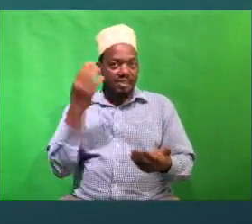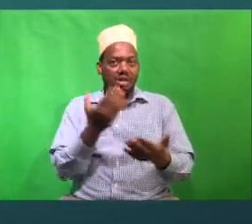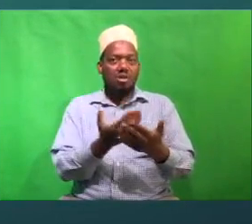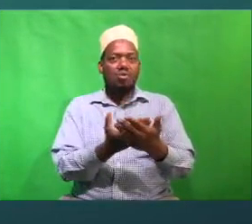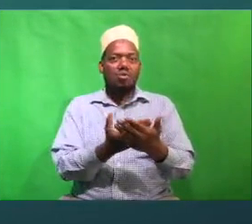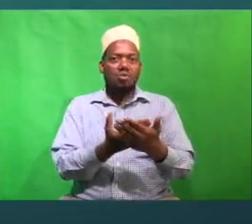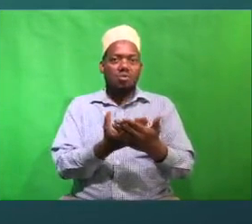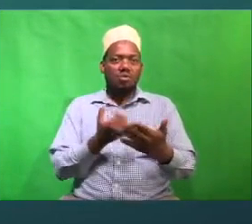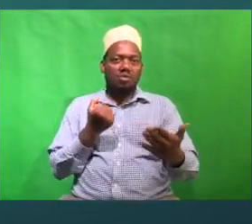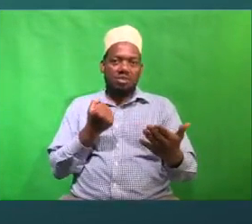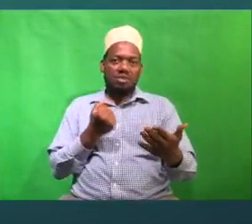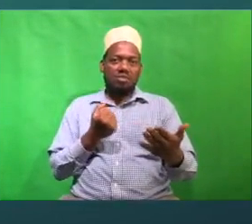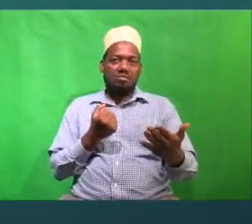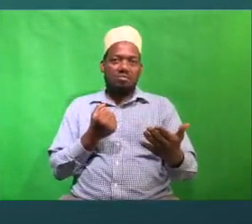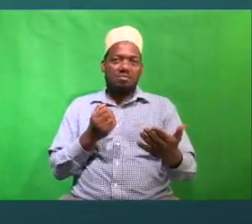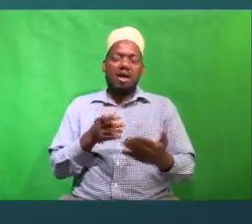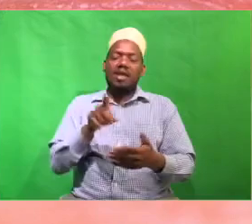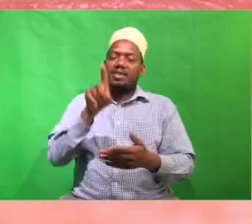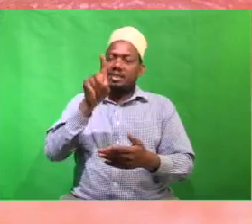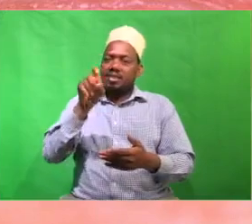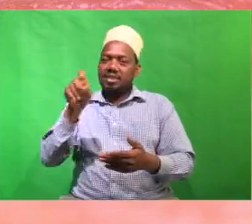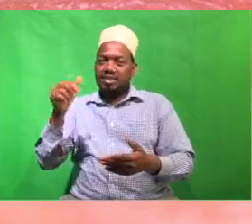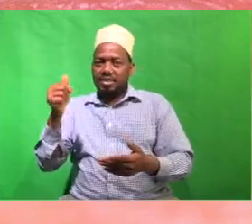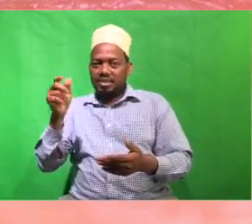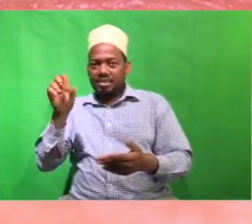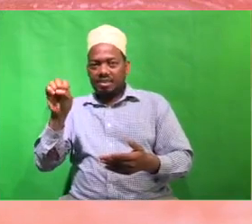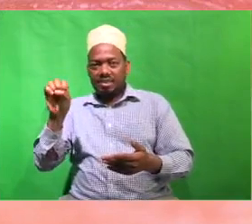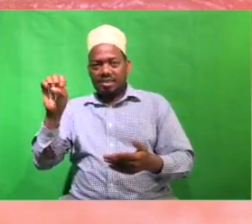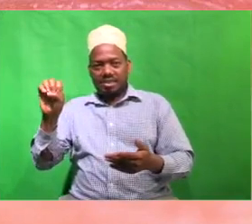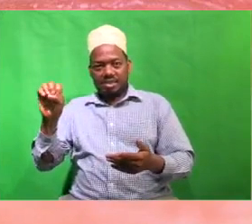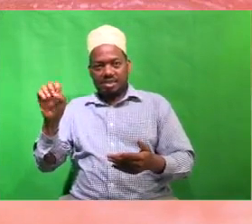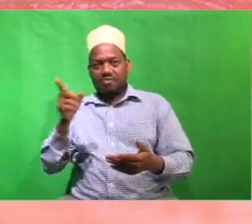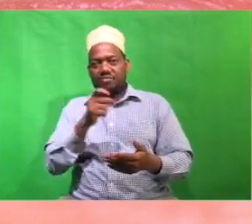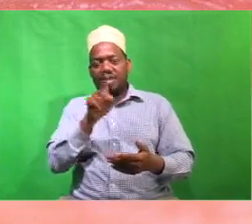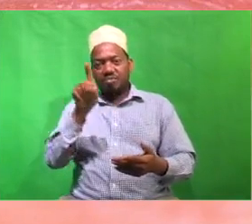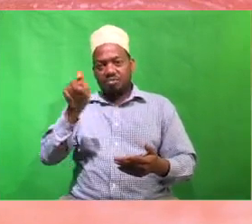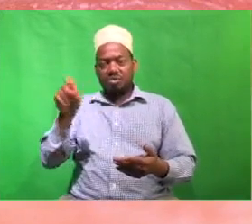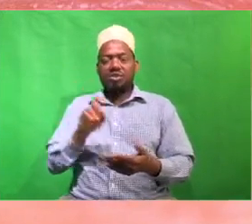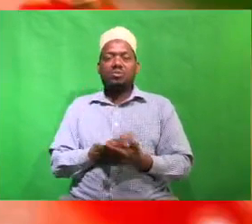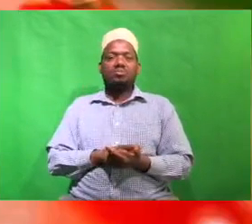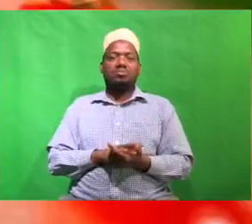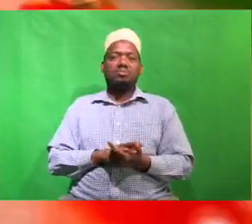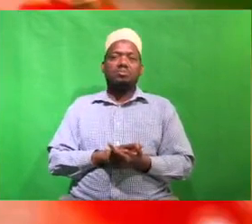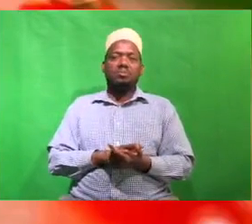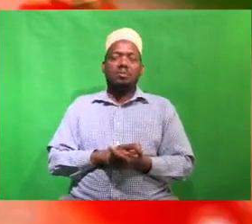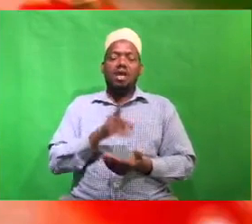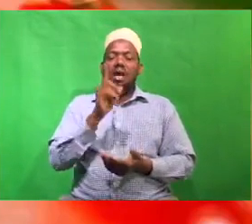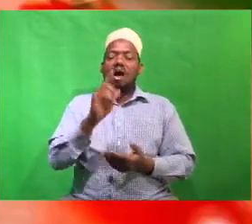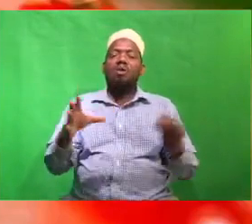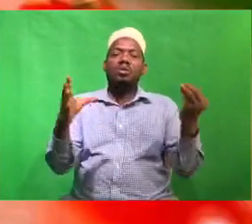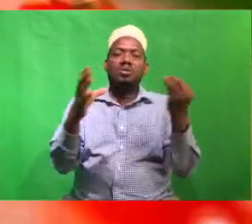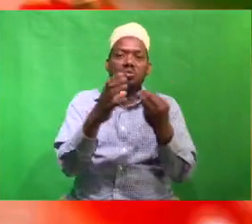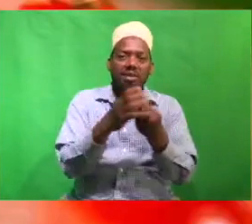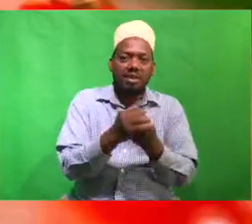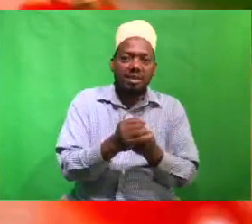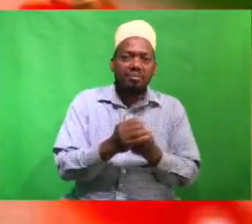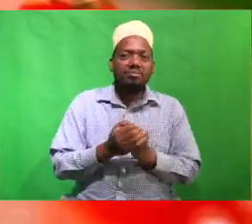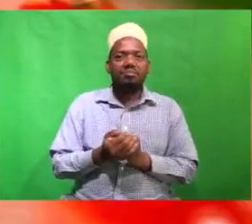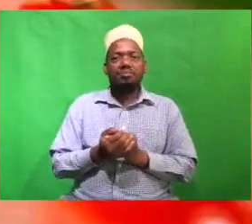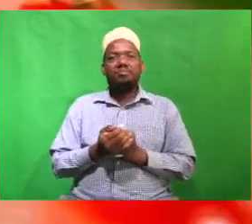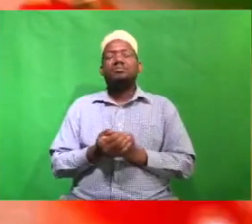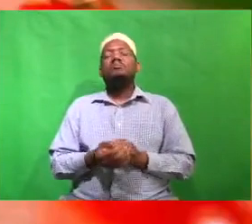the on such testis fly and mosquito. Are we together, my